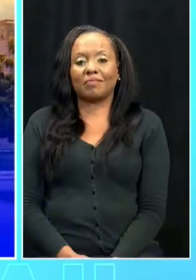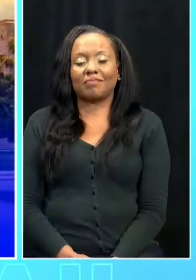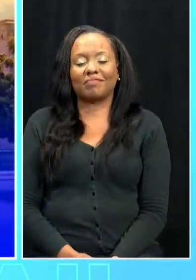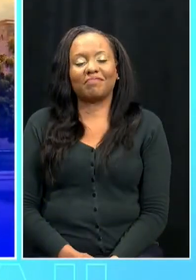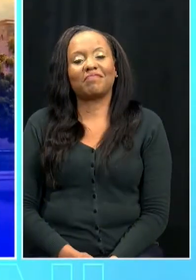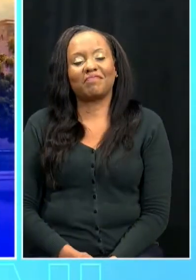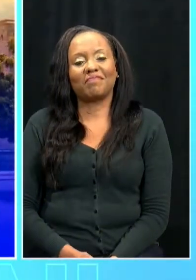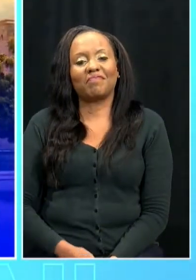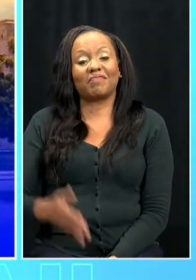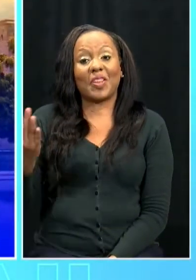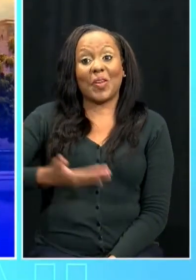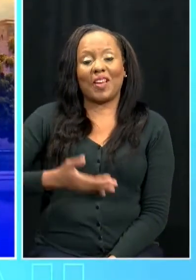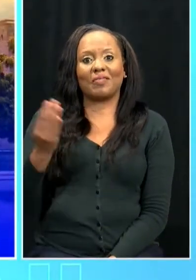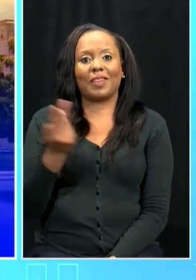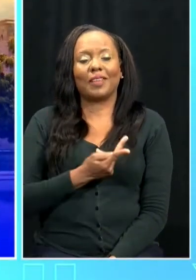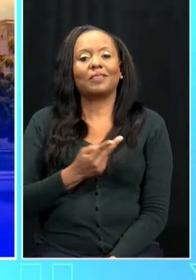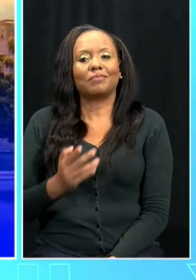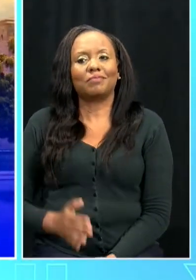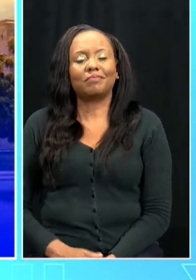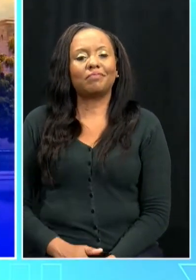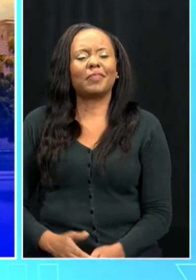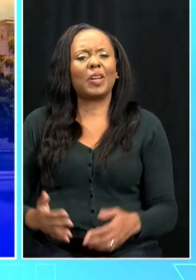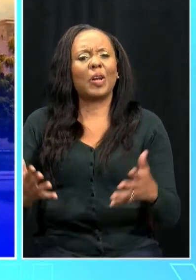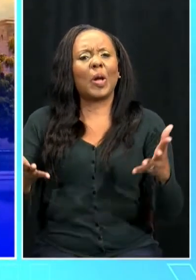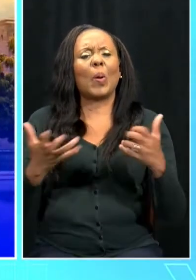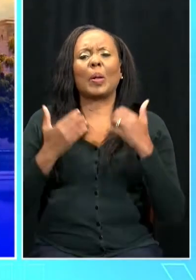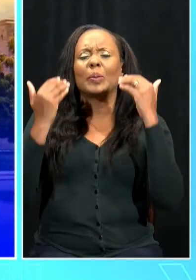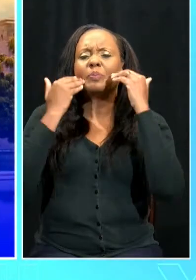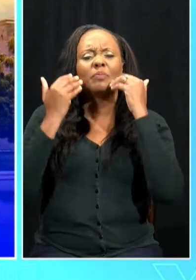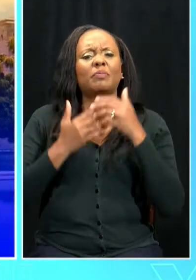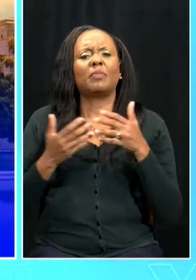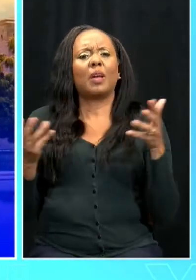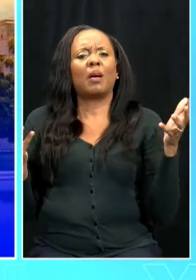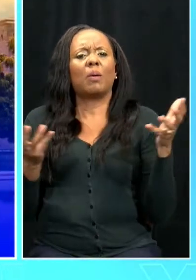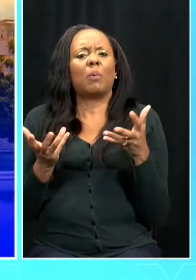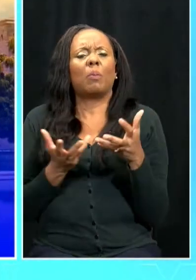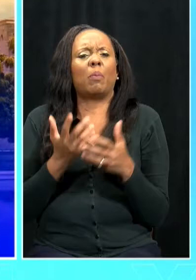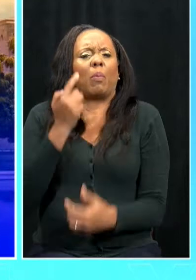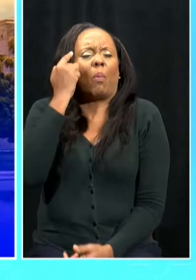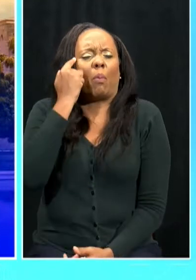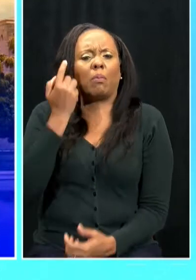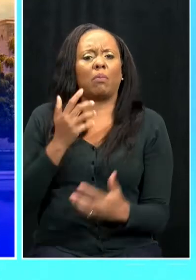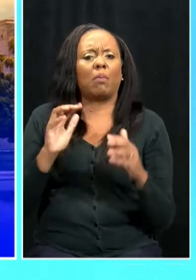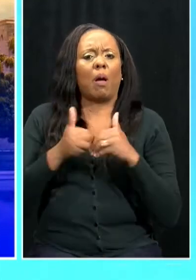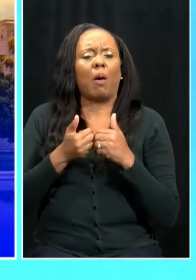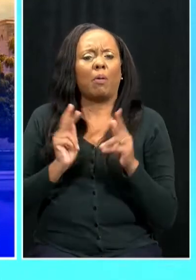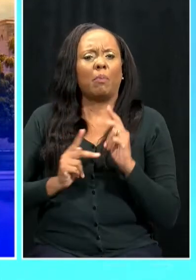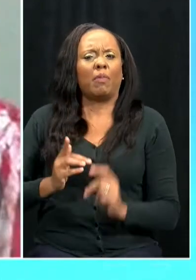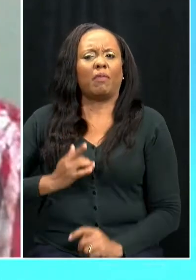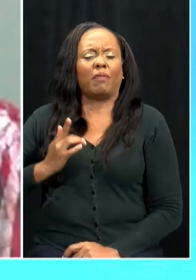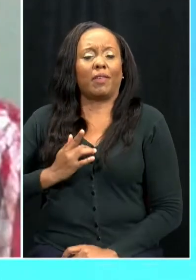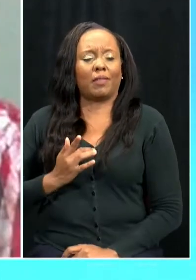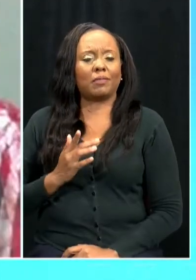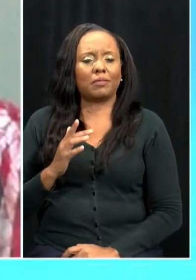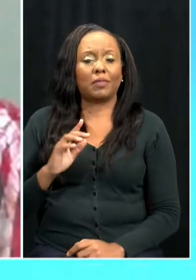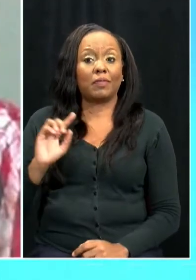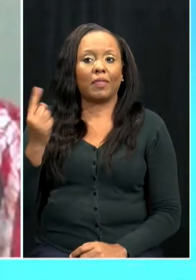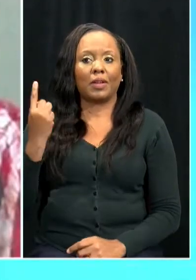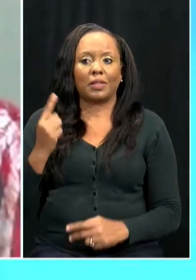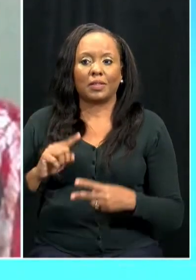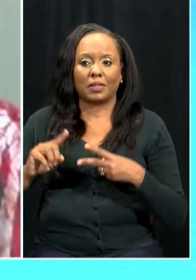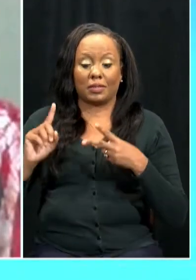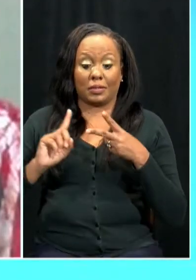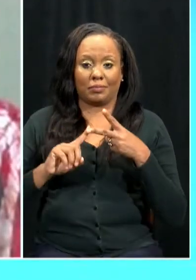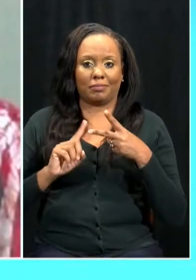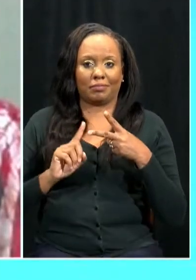And we're back. But let's find out what's the overall thoughts on the campaign so far. I'm going to start with you, Dr.